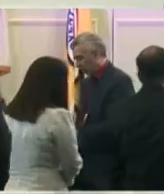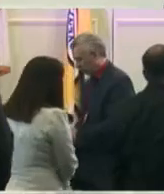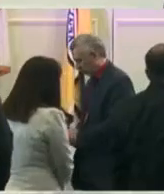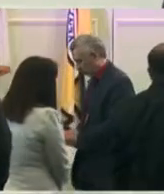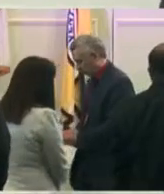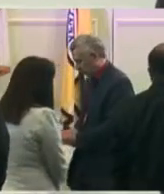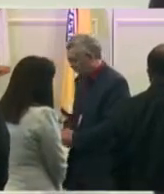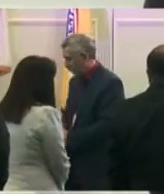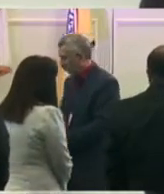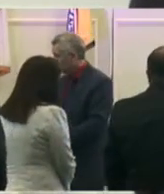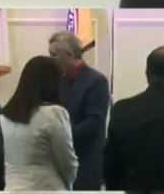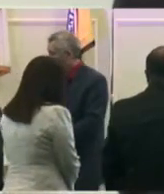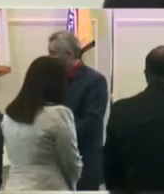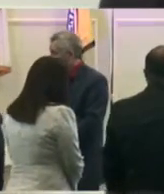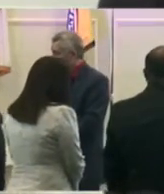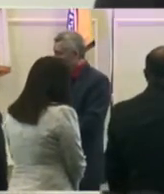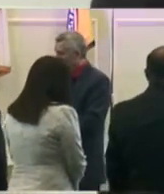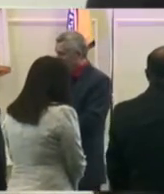Let us pray.